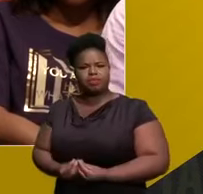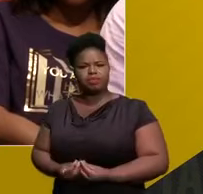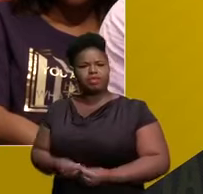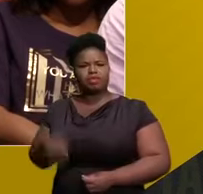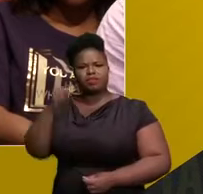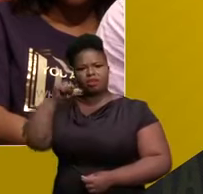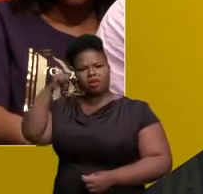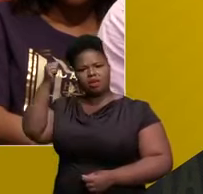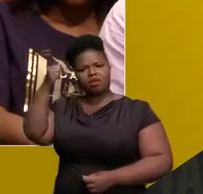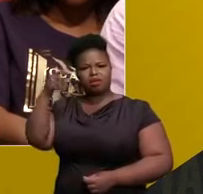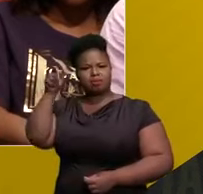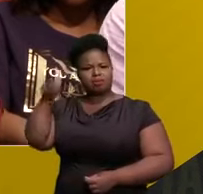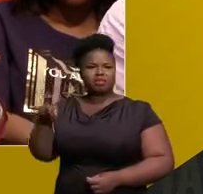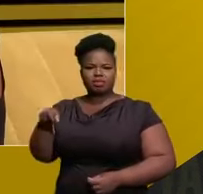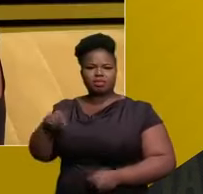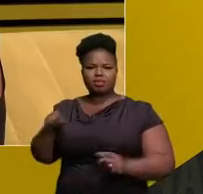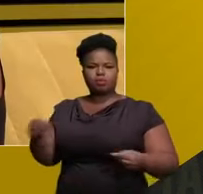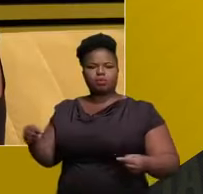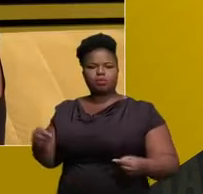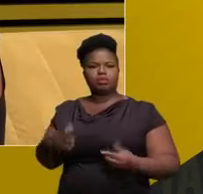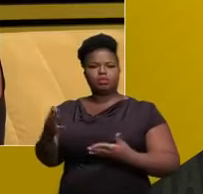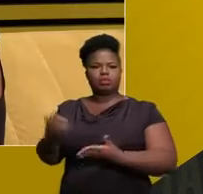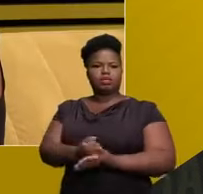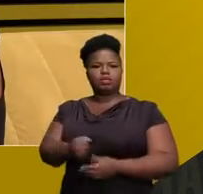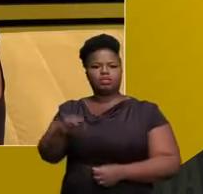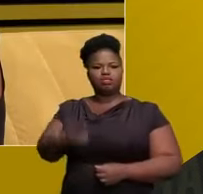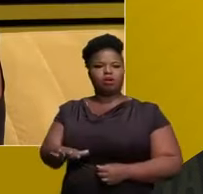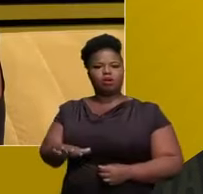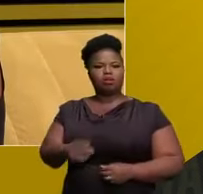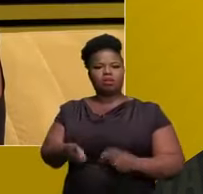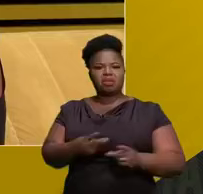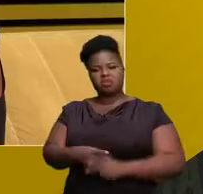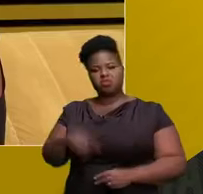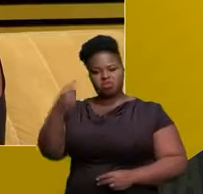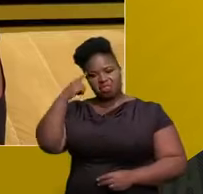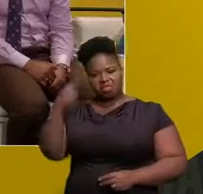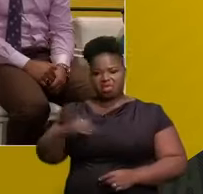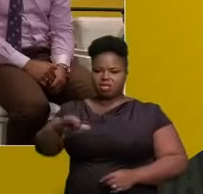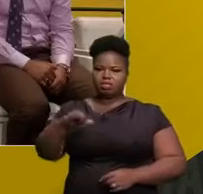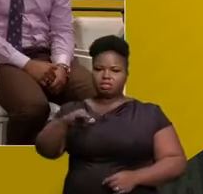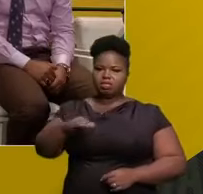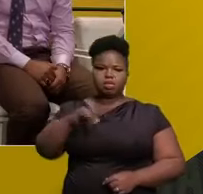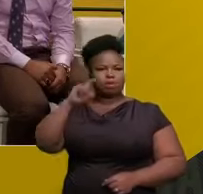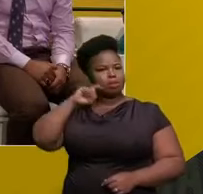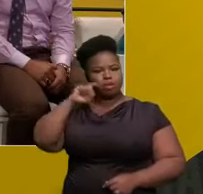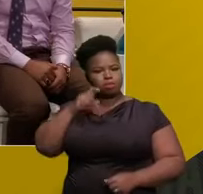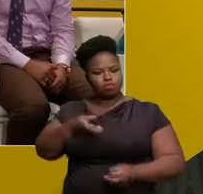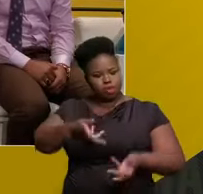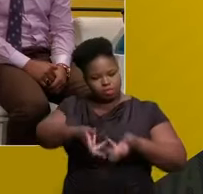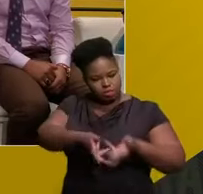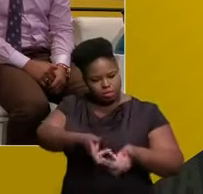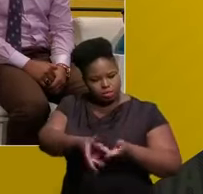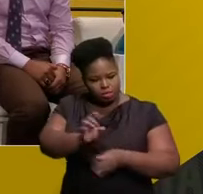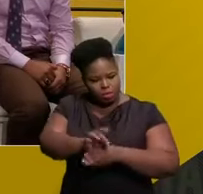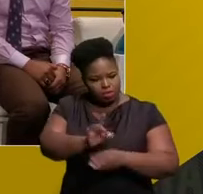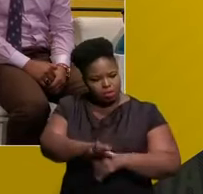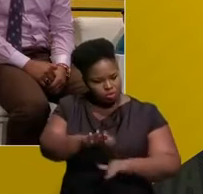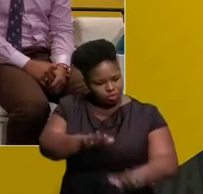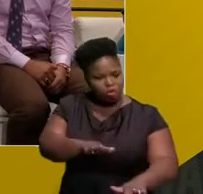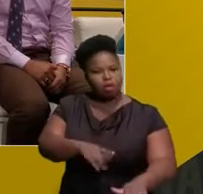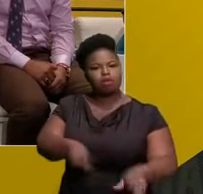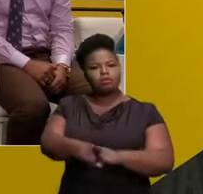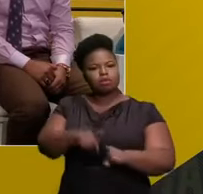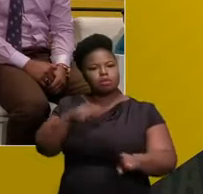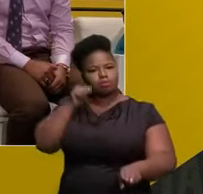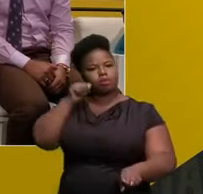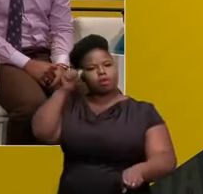moholo aska nka ngwana a mo bona ga tsa keng ke thaka hai a a bua jolo ka motswadi bua jolo ka ntate bua jolo